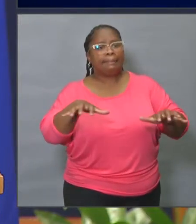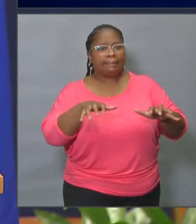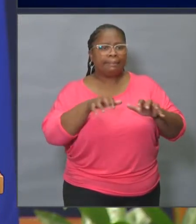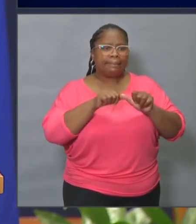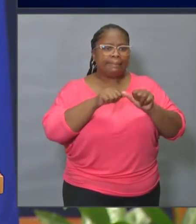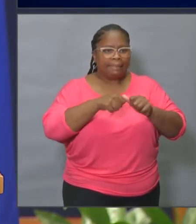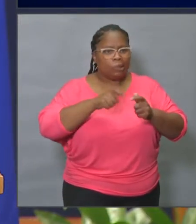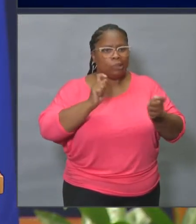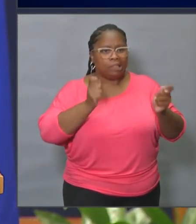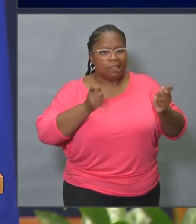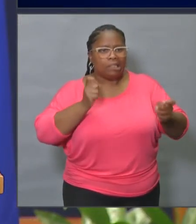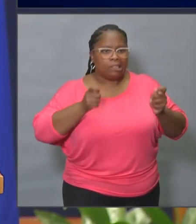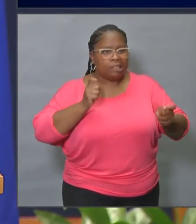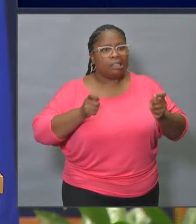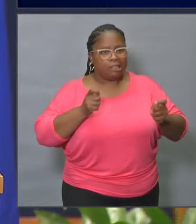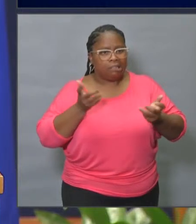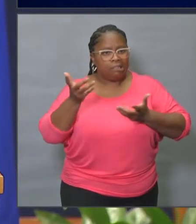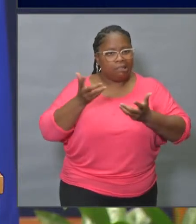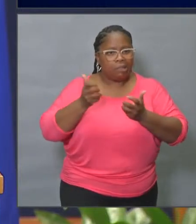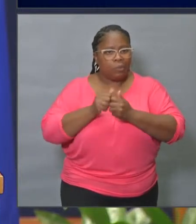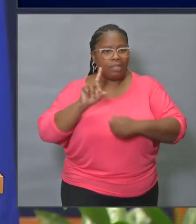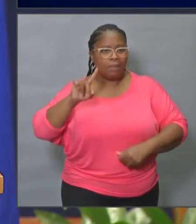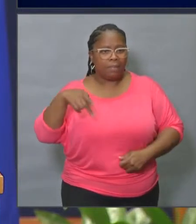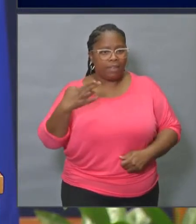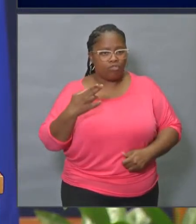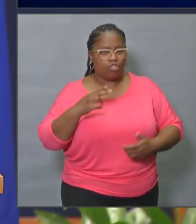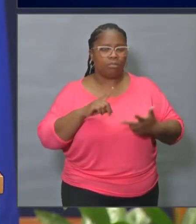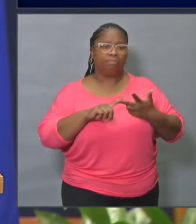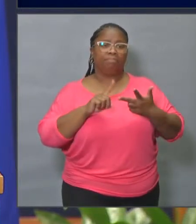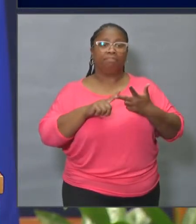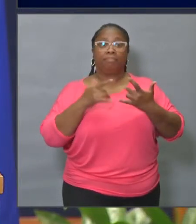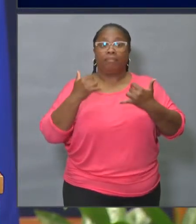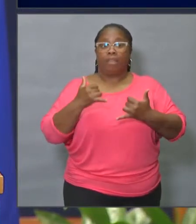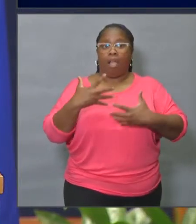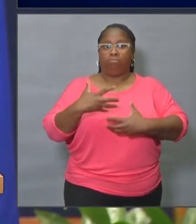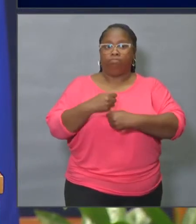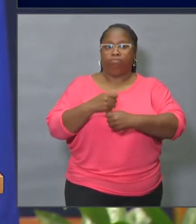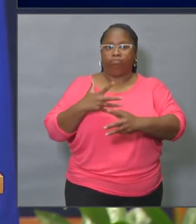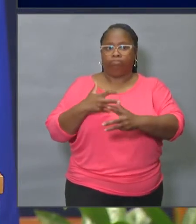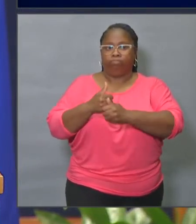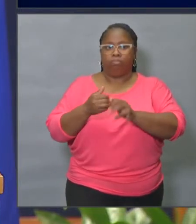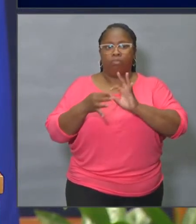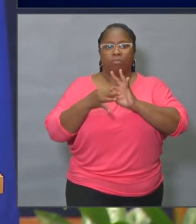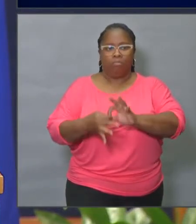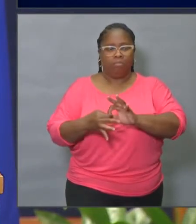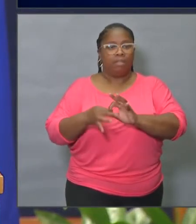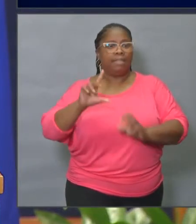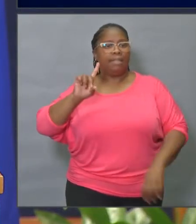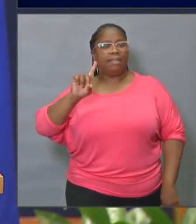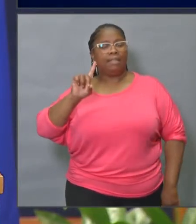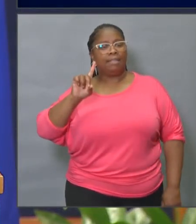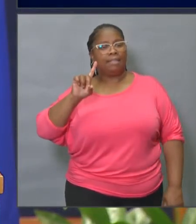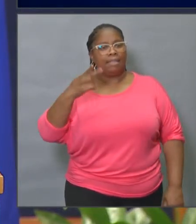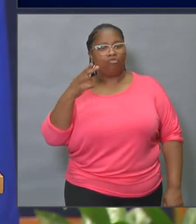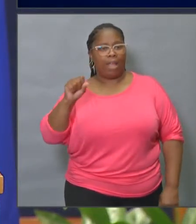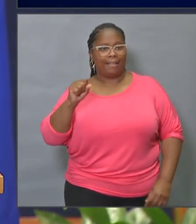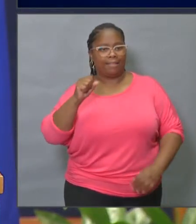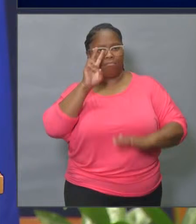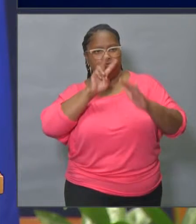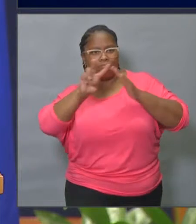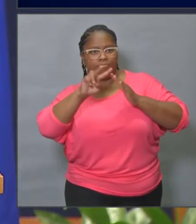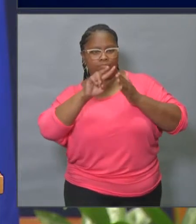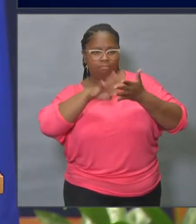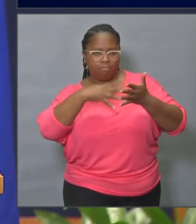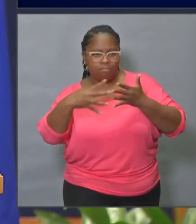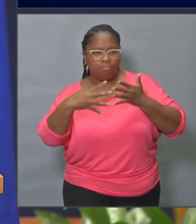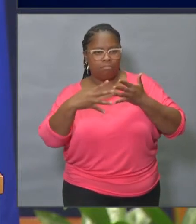with DPH. I'll shift now to providing a brief update on the DHS modeling effort. My thanks to Dr. Roger Lewis